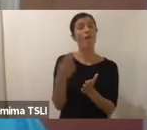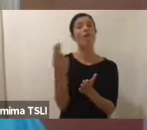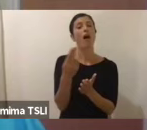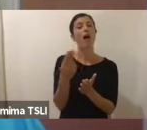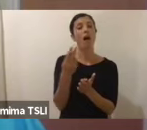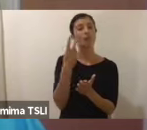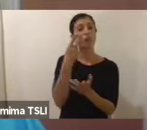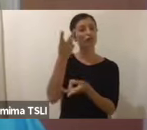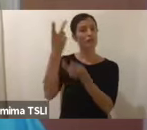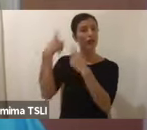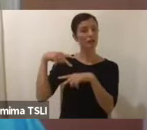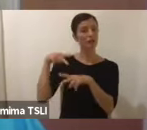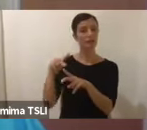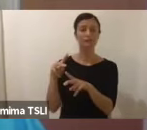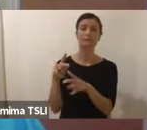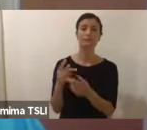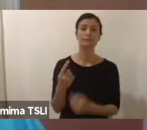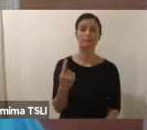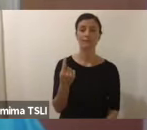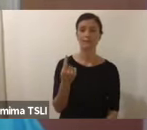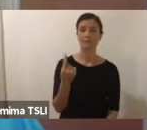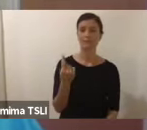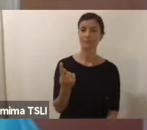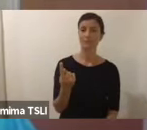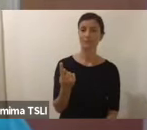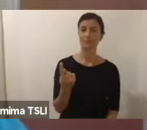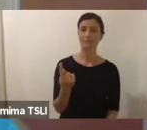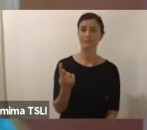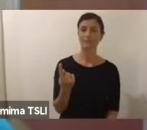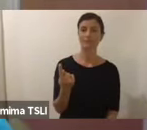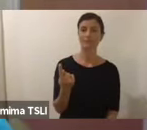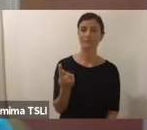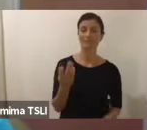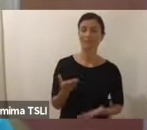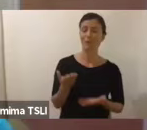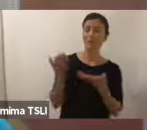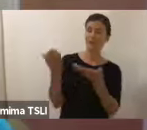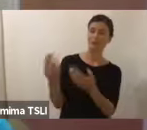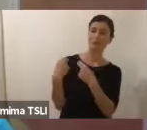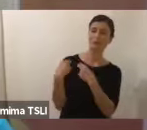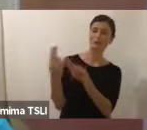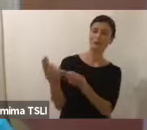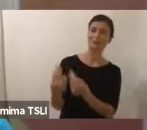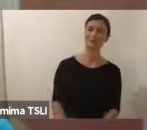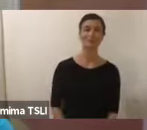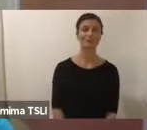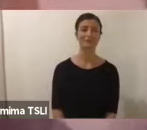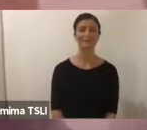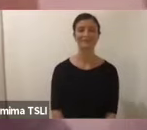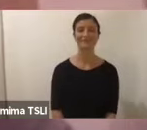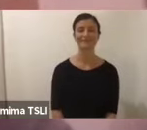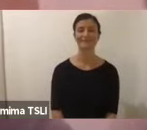great faith wisdom over to you ratna guna thank you